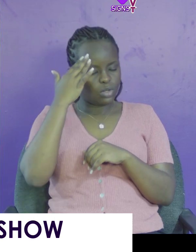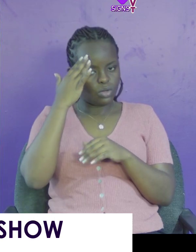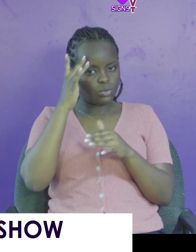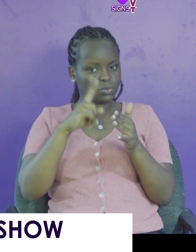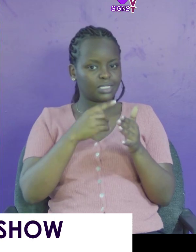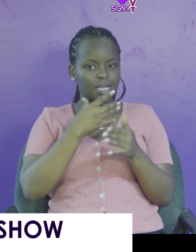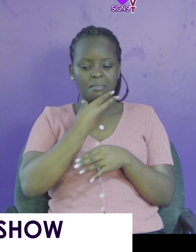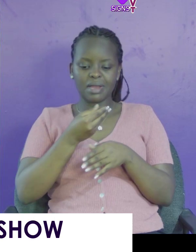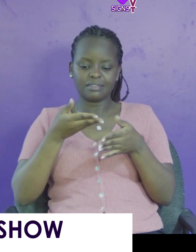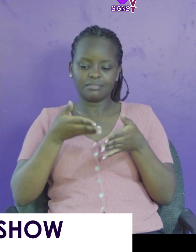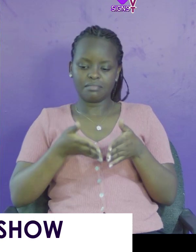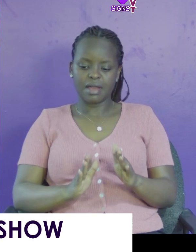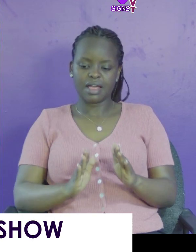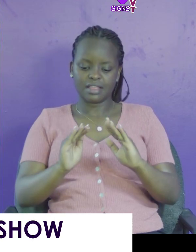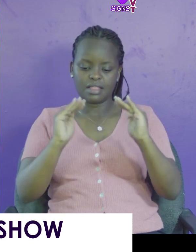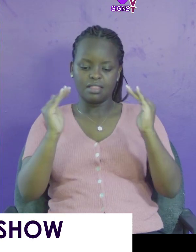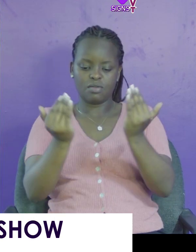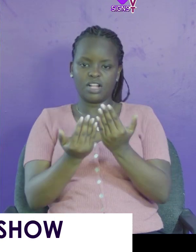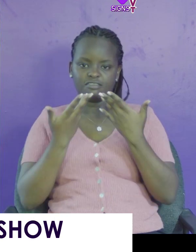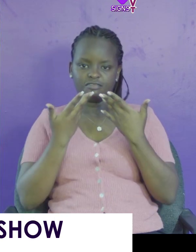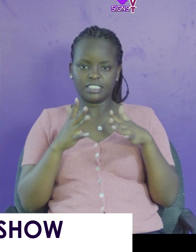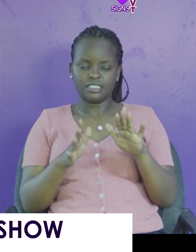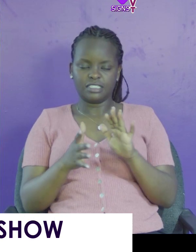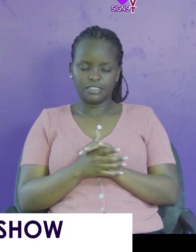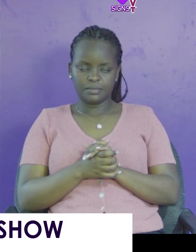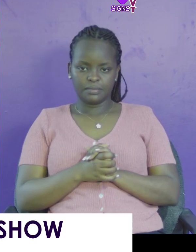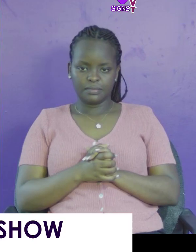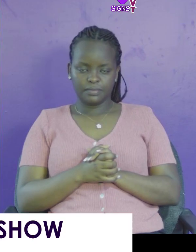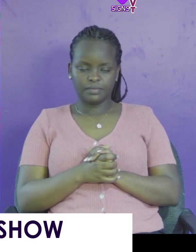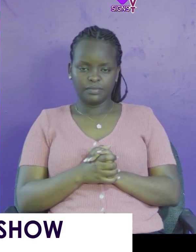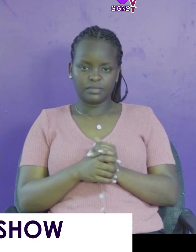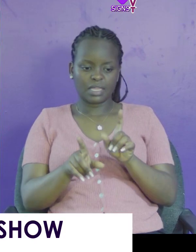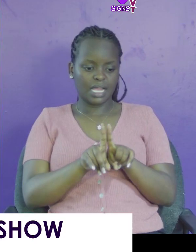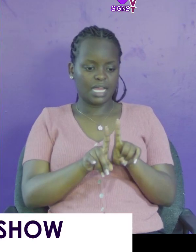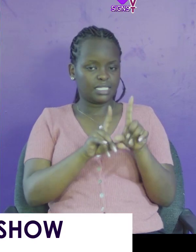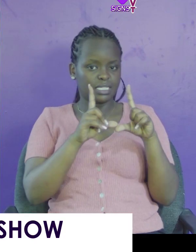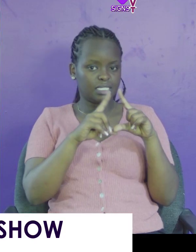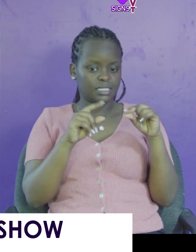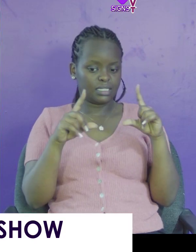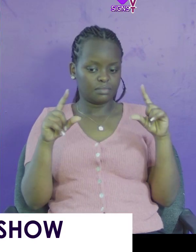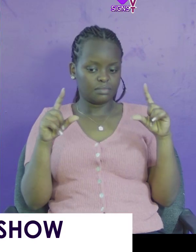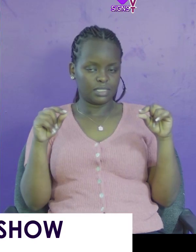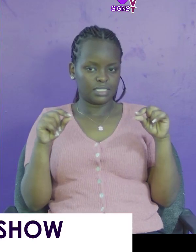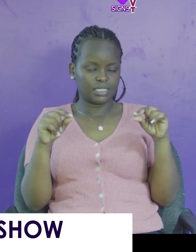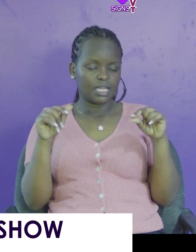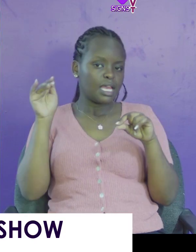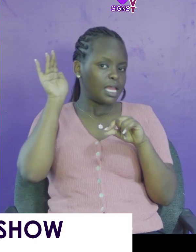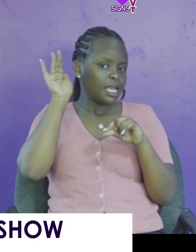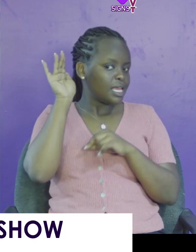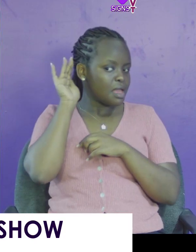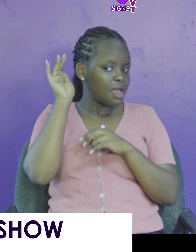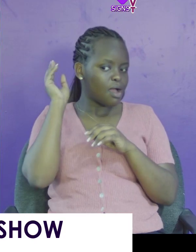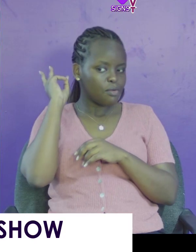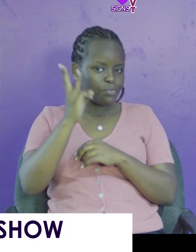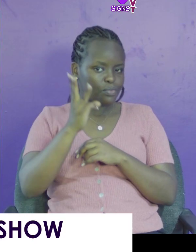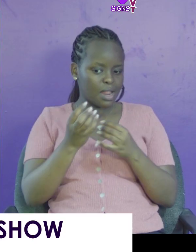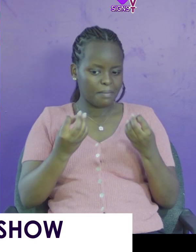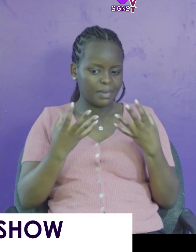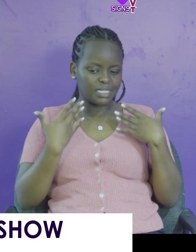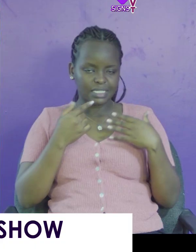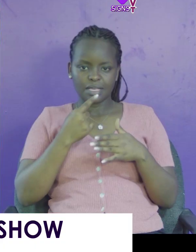come into the world. So, and a statement where you will hear men say that I'm a